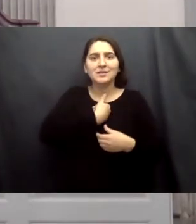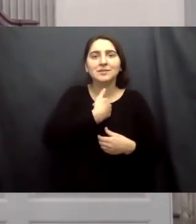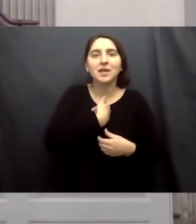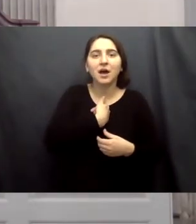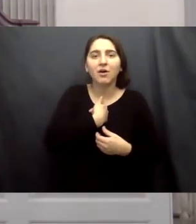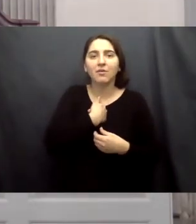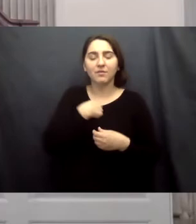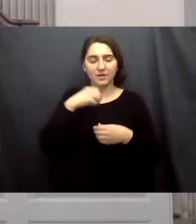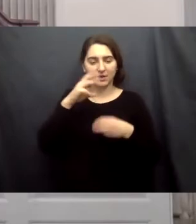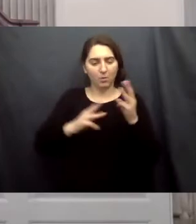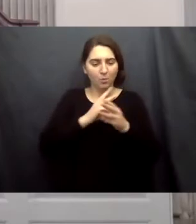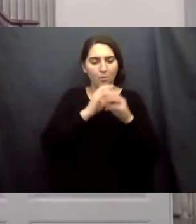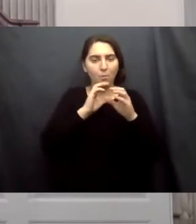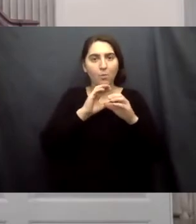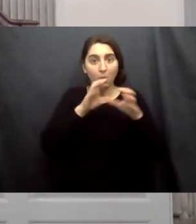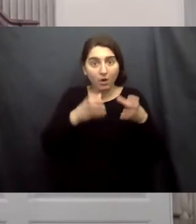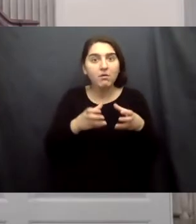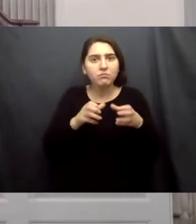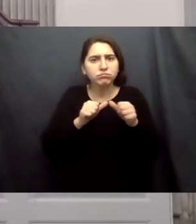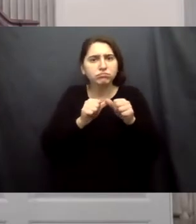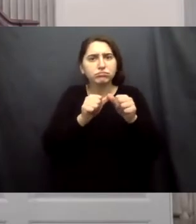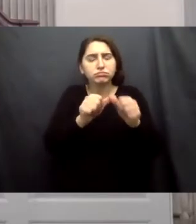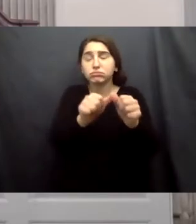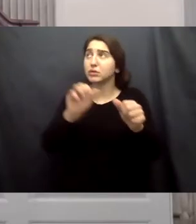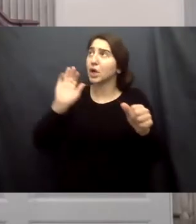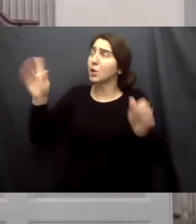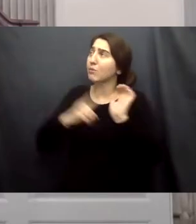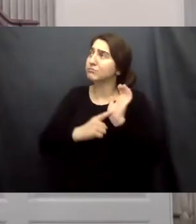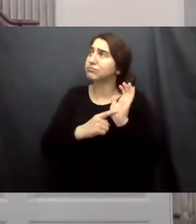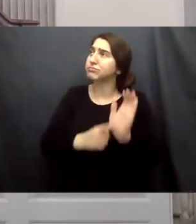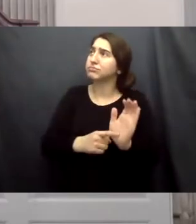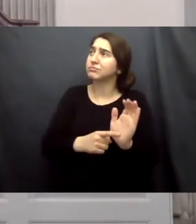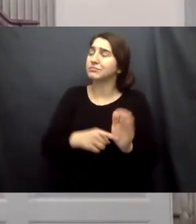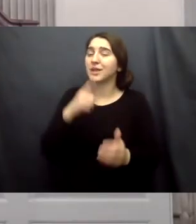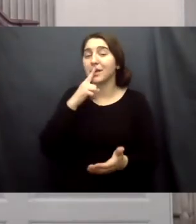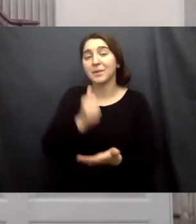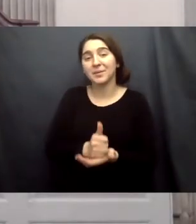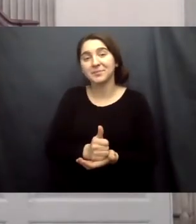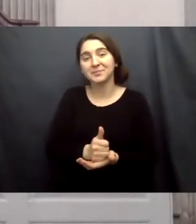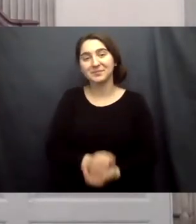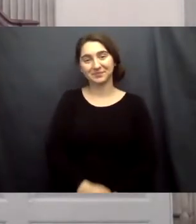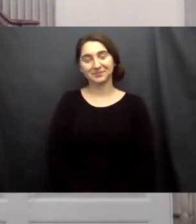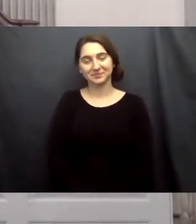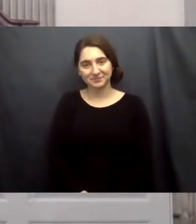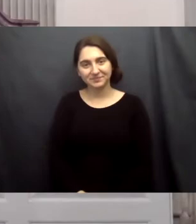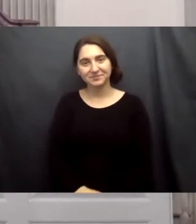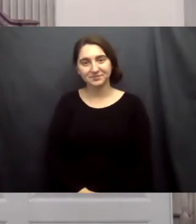and continue to be your body in the world. Amen.